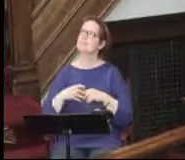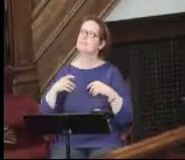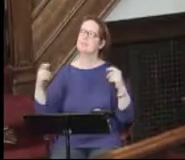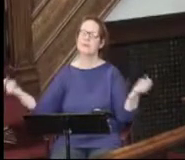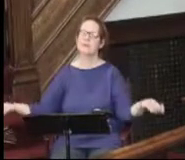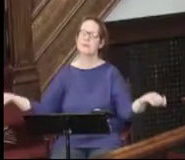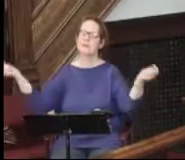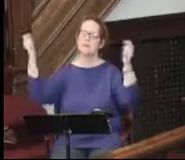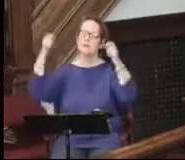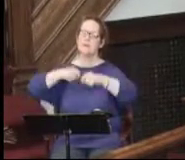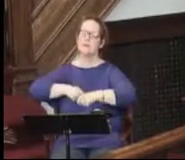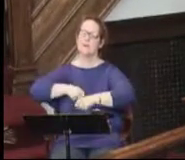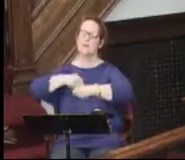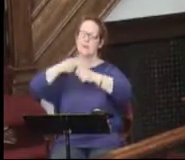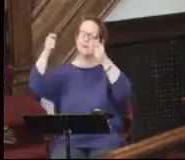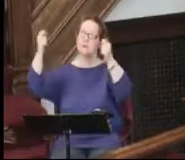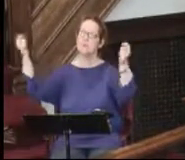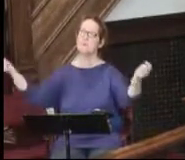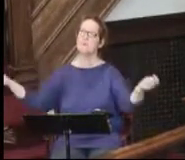sing.